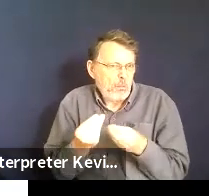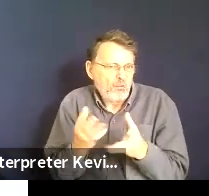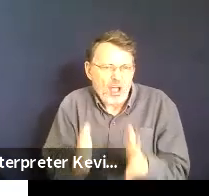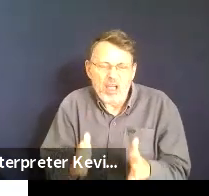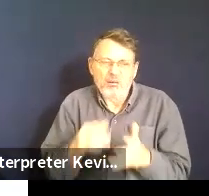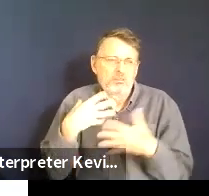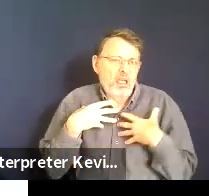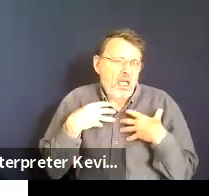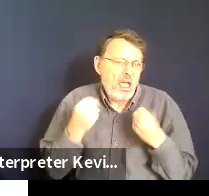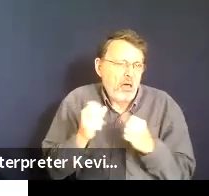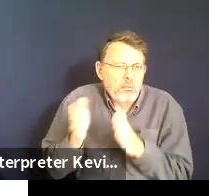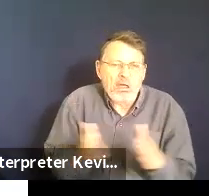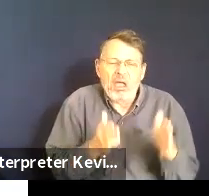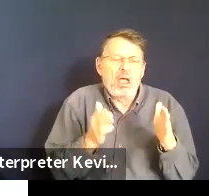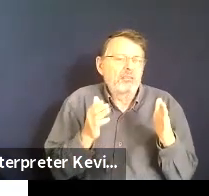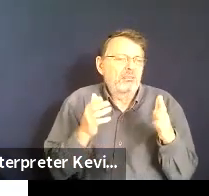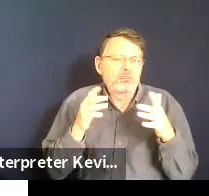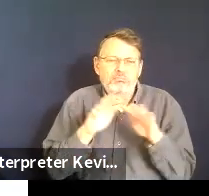health plans,